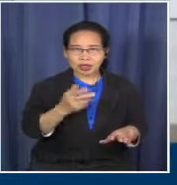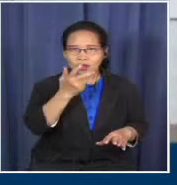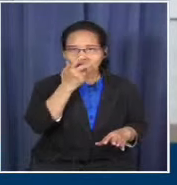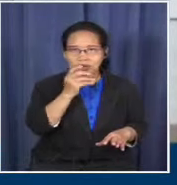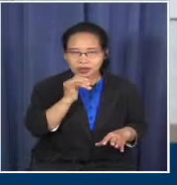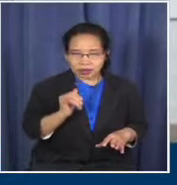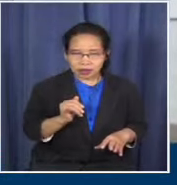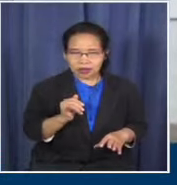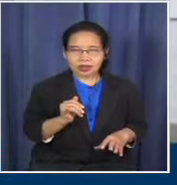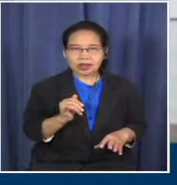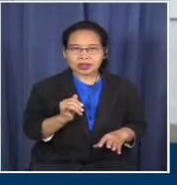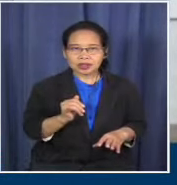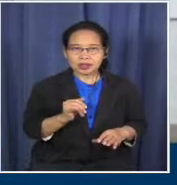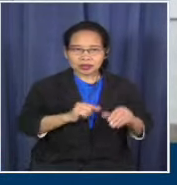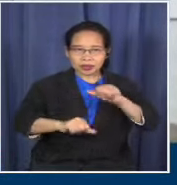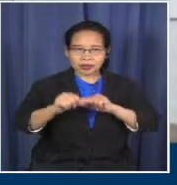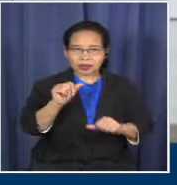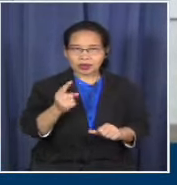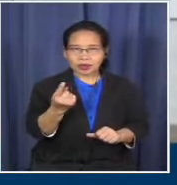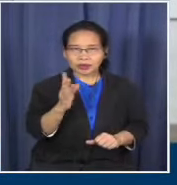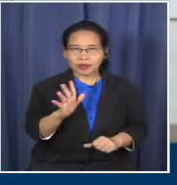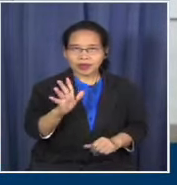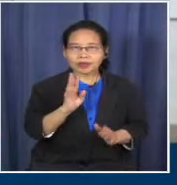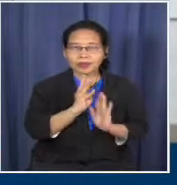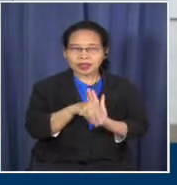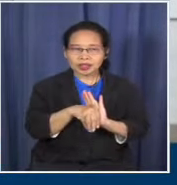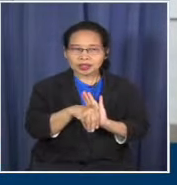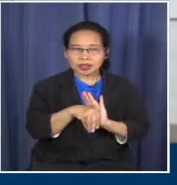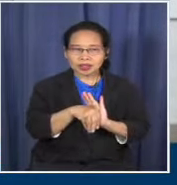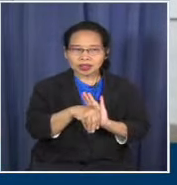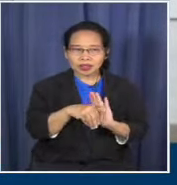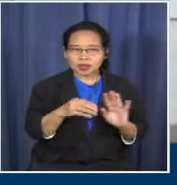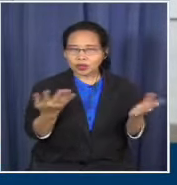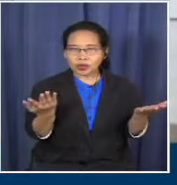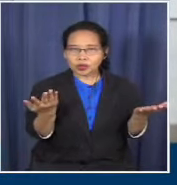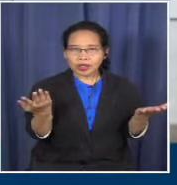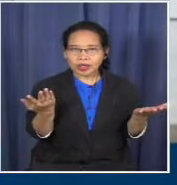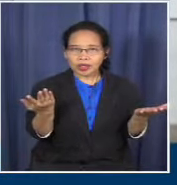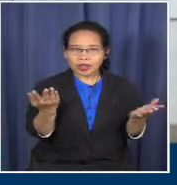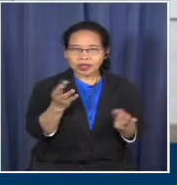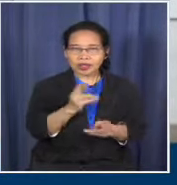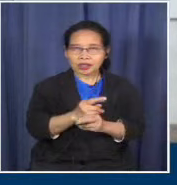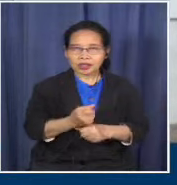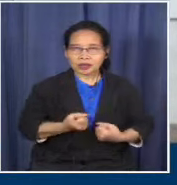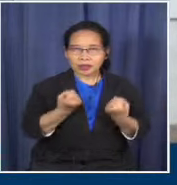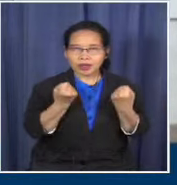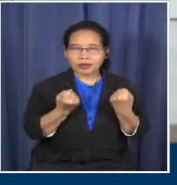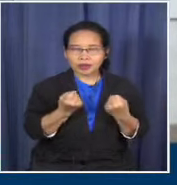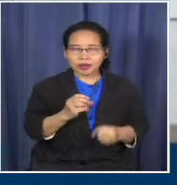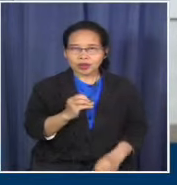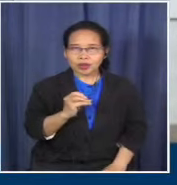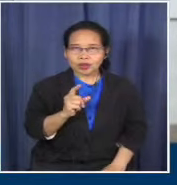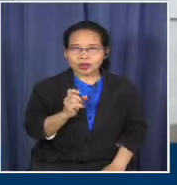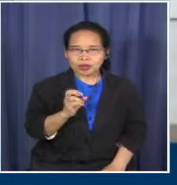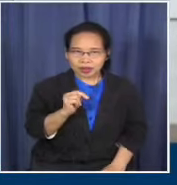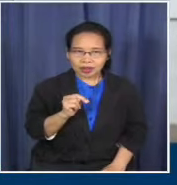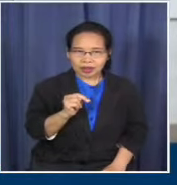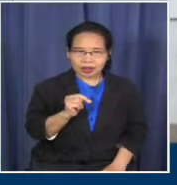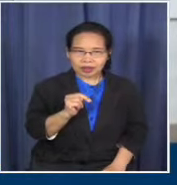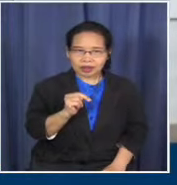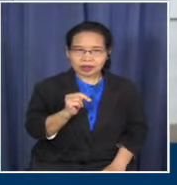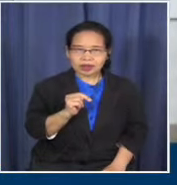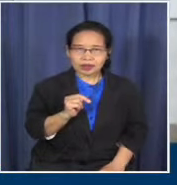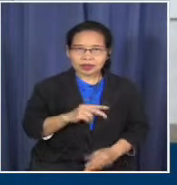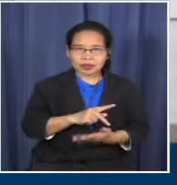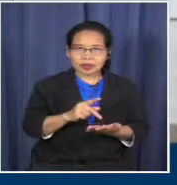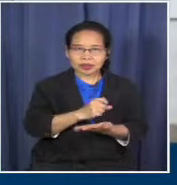are deprived of oxygen, scientifically, in only 5 minutes, that you don't have a